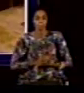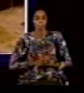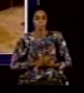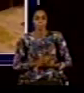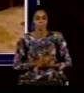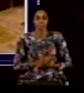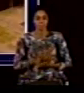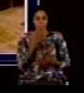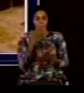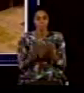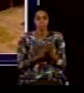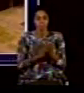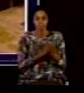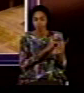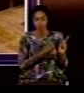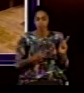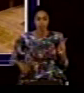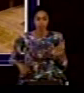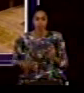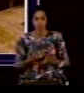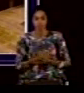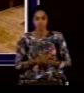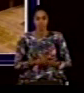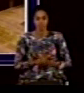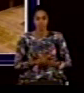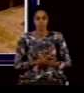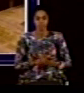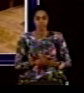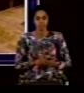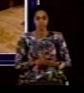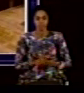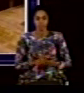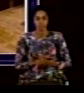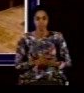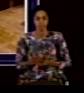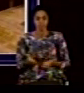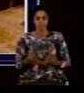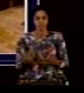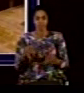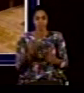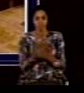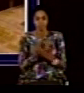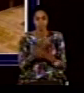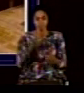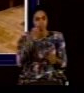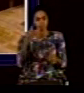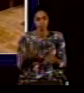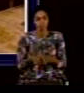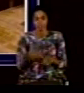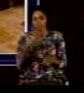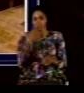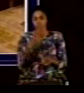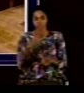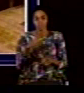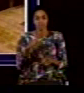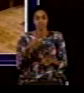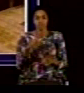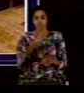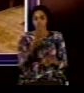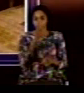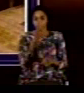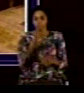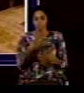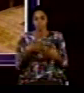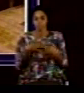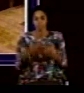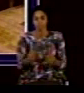Life Bible Church, Austin, Texas. We are here with our beloved sister who miraculously was healed during the